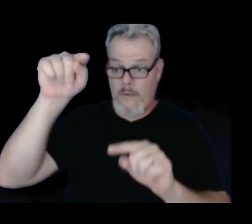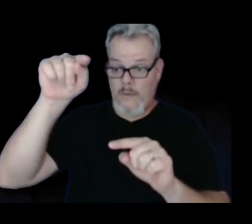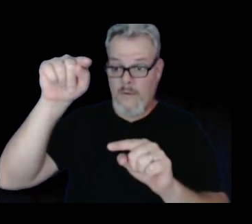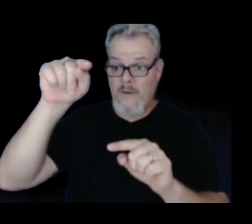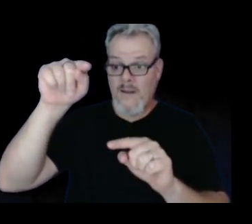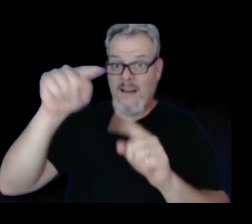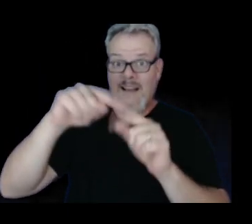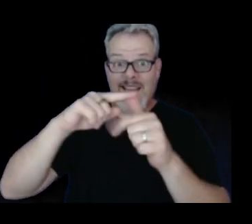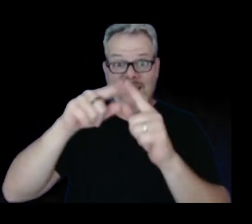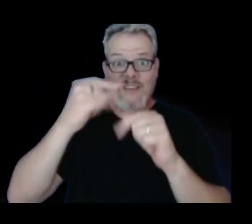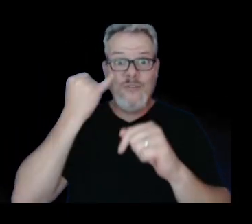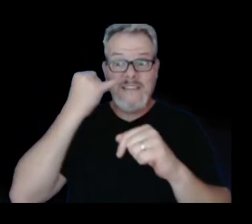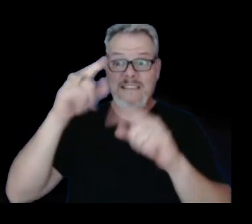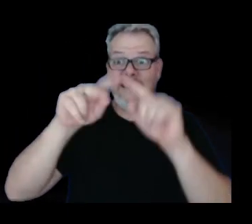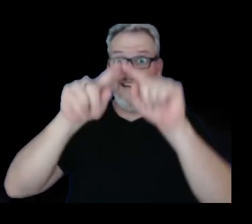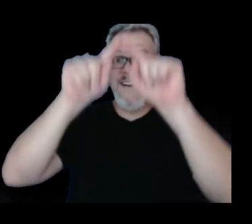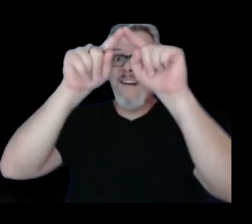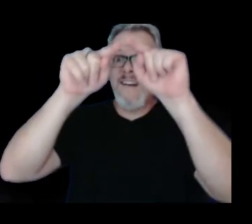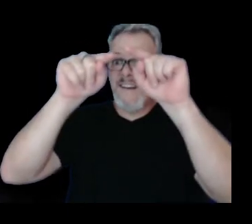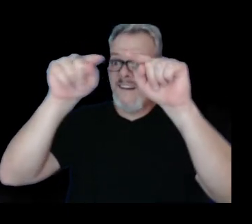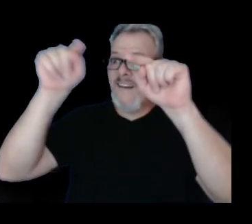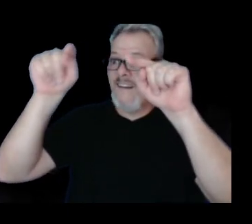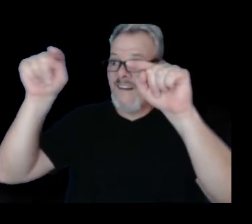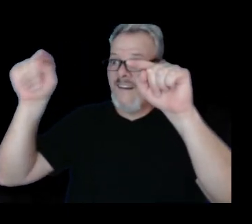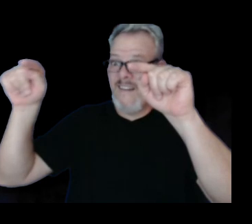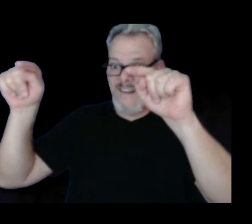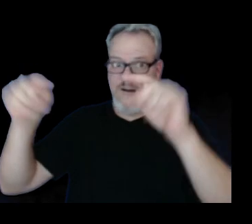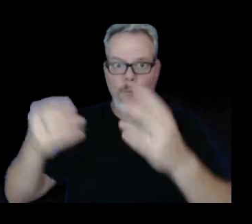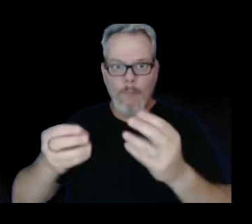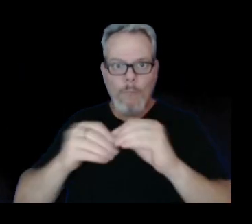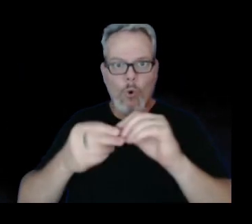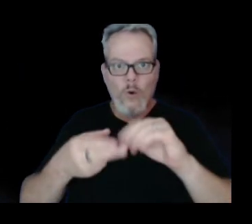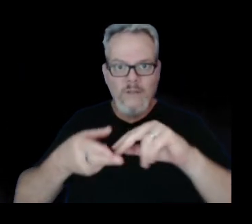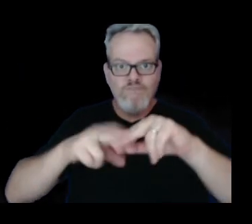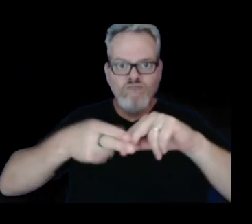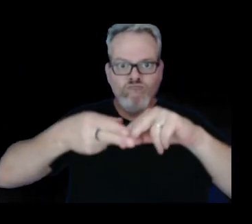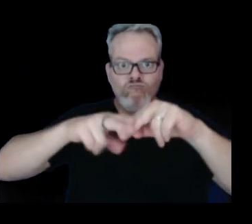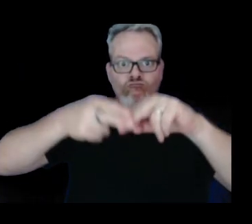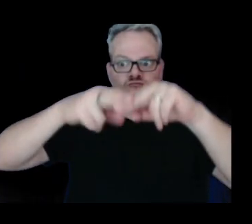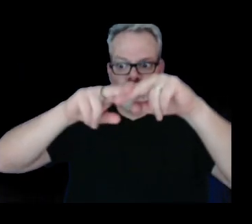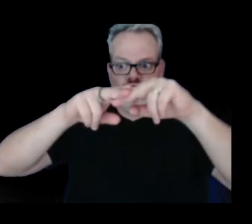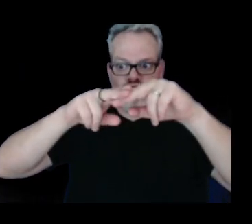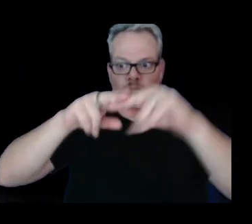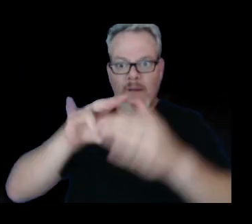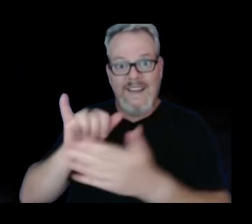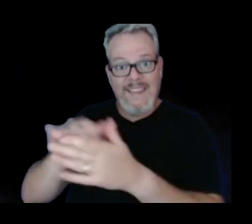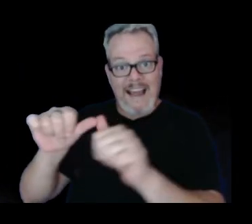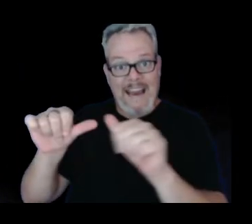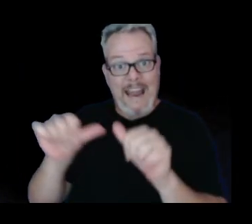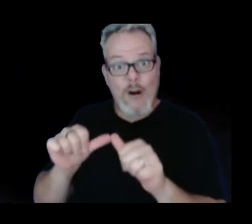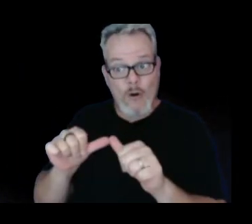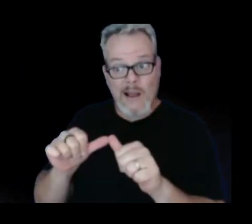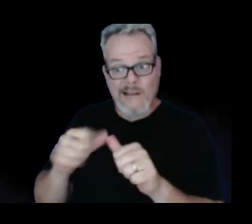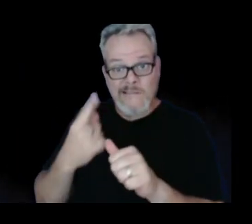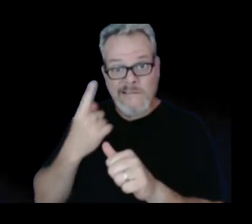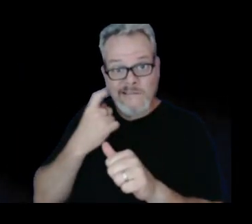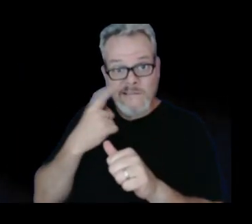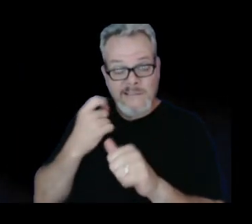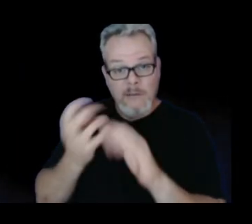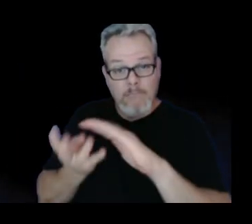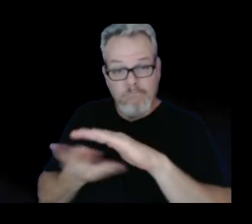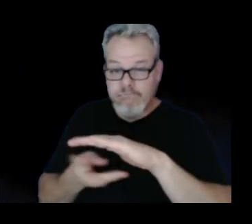see is it's actually resumed inflating at a fairly high rate. So the area that was tapped for this eruption is recharging fairly